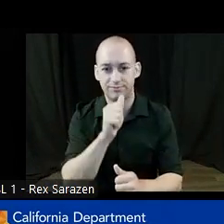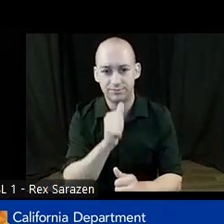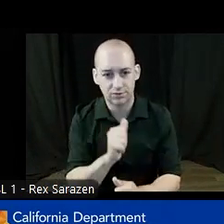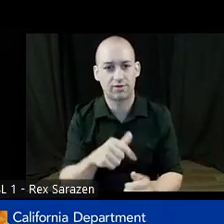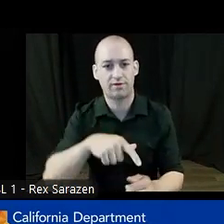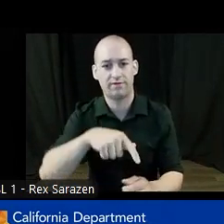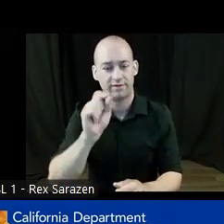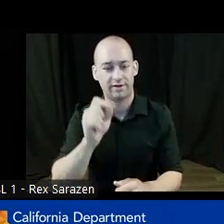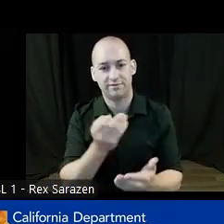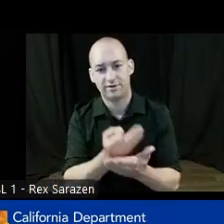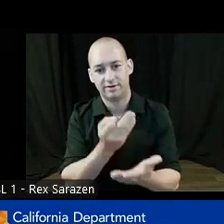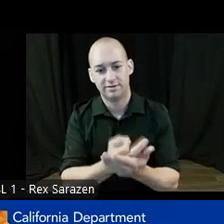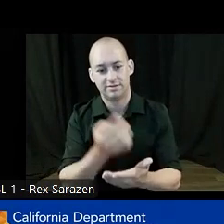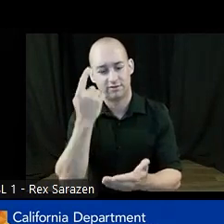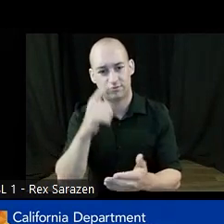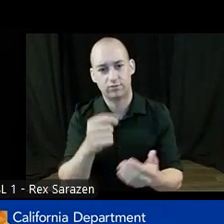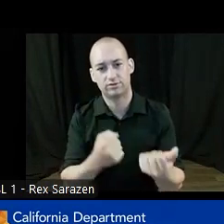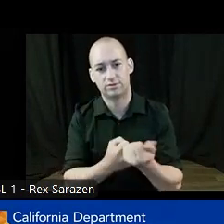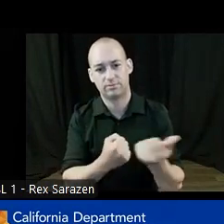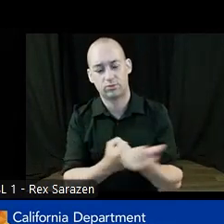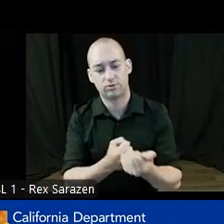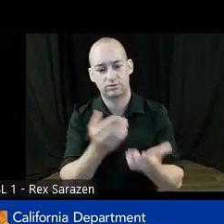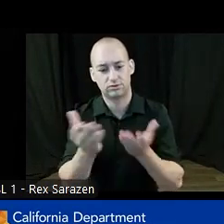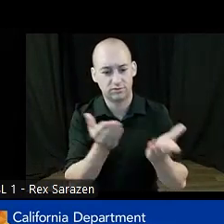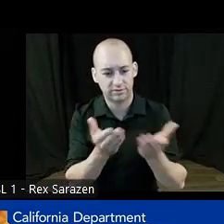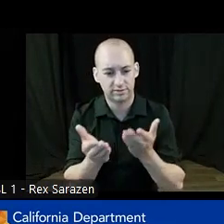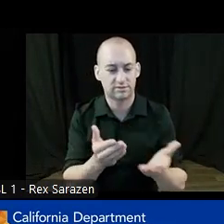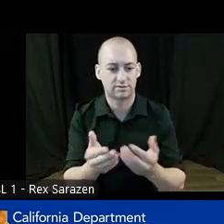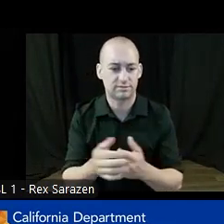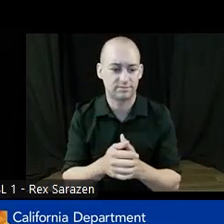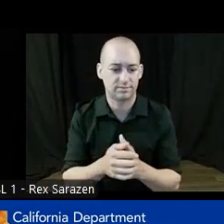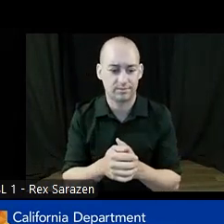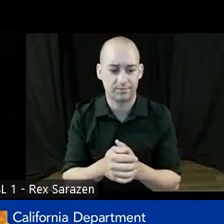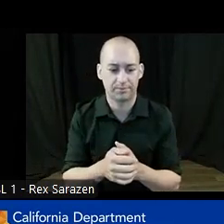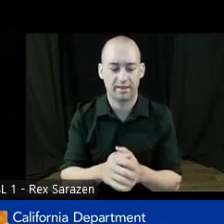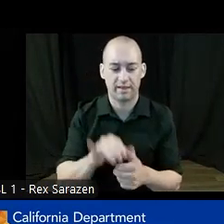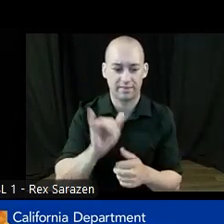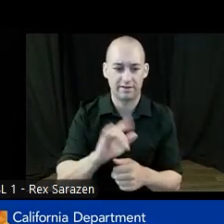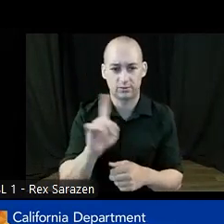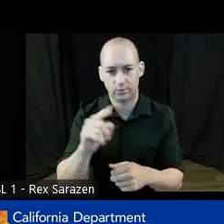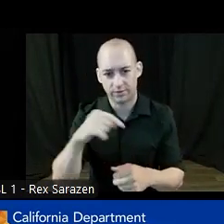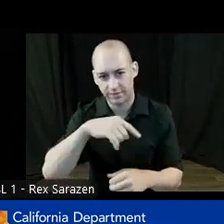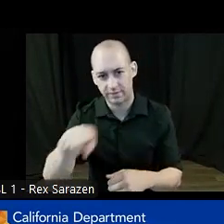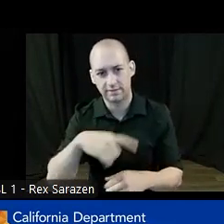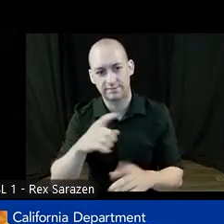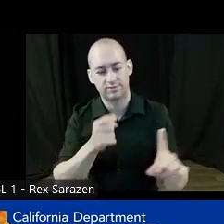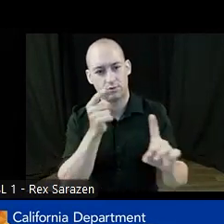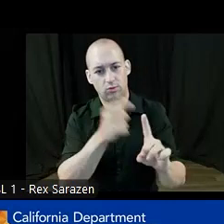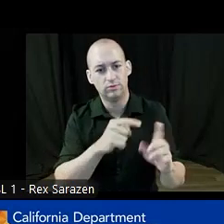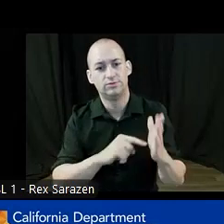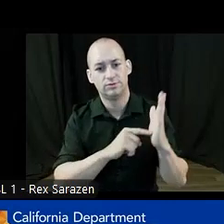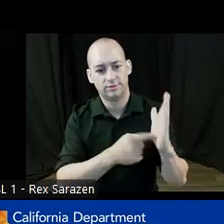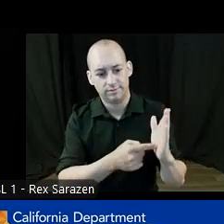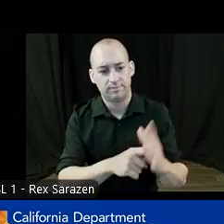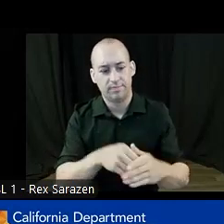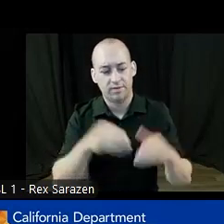their long-term services and supports needs. So that's where this initiative comes into play. The focus is to research